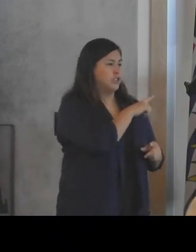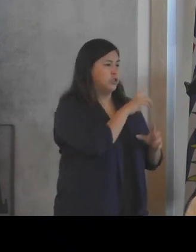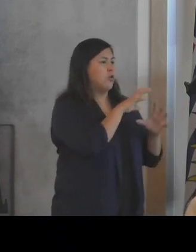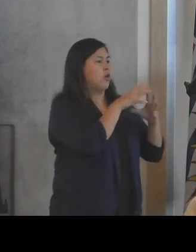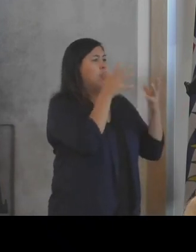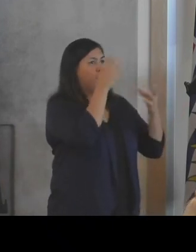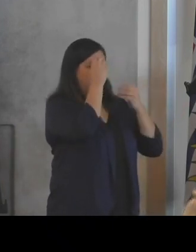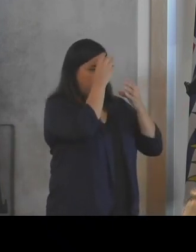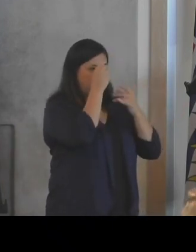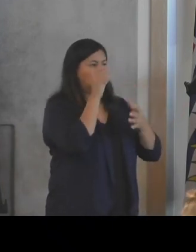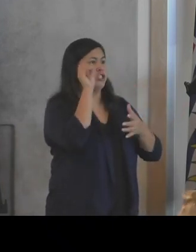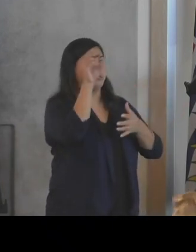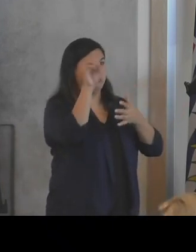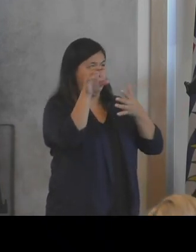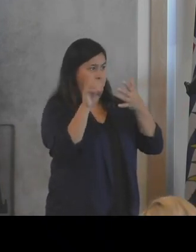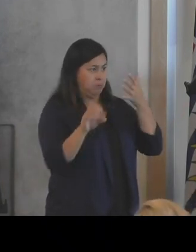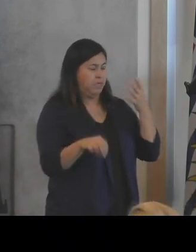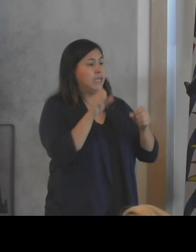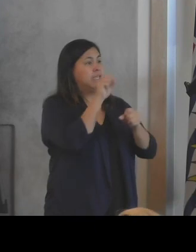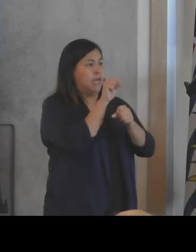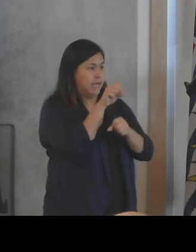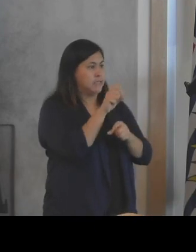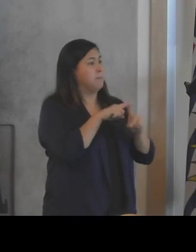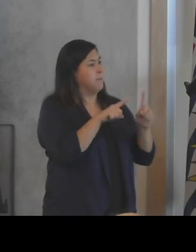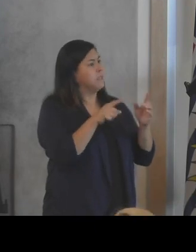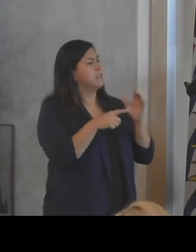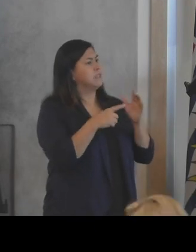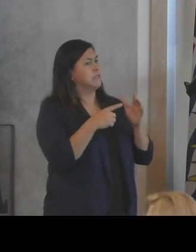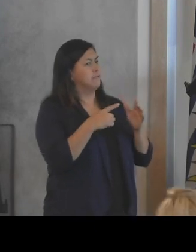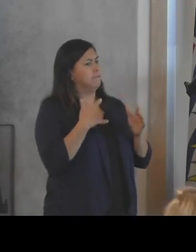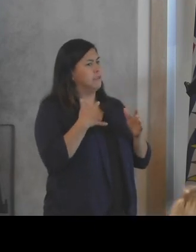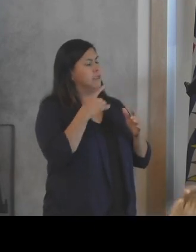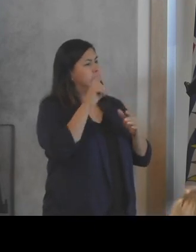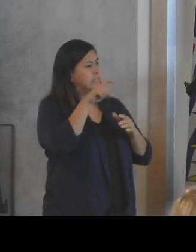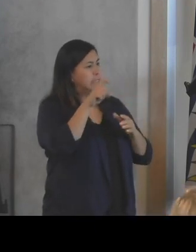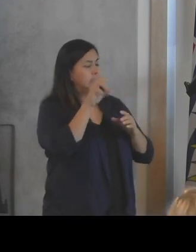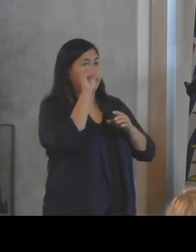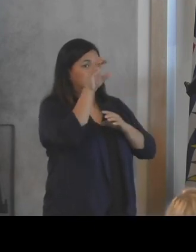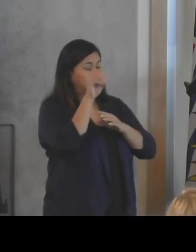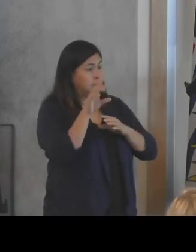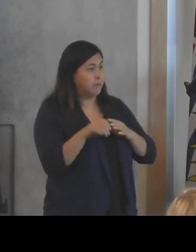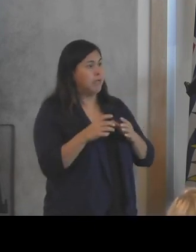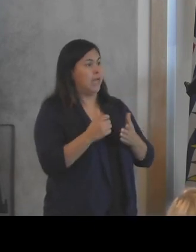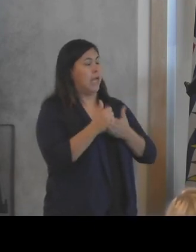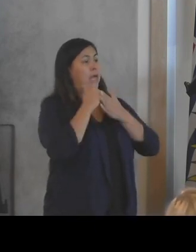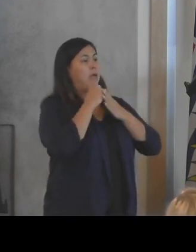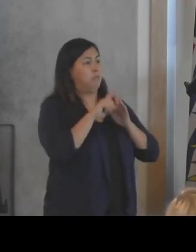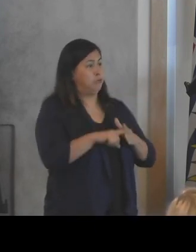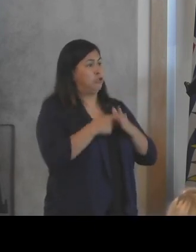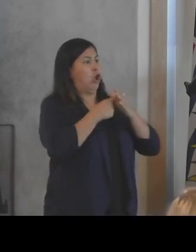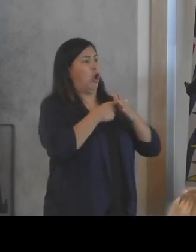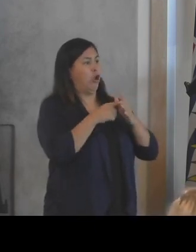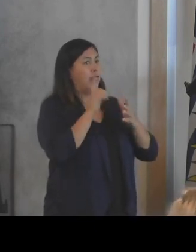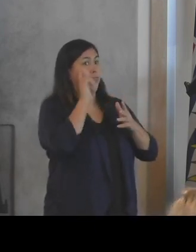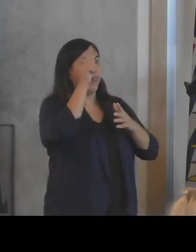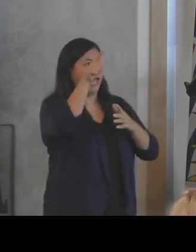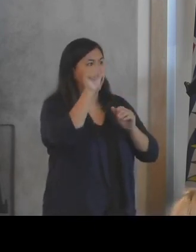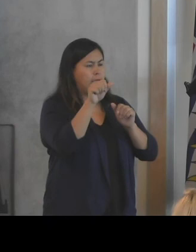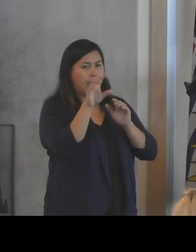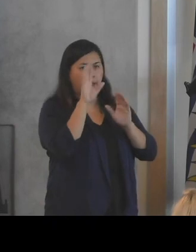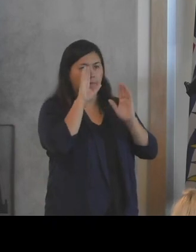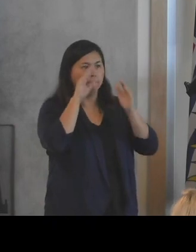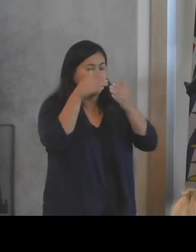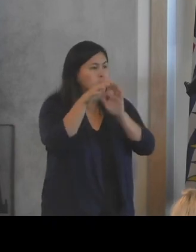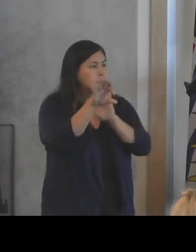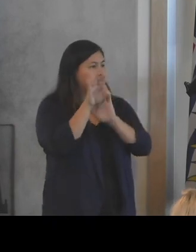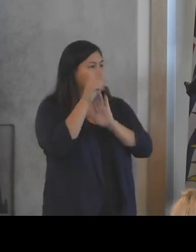much information, but I think sometimes we need that foundation, and then maybe we can zone in on one of those categories